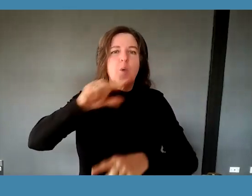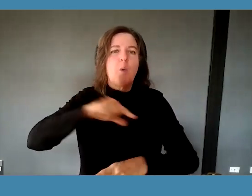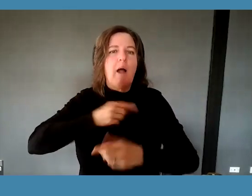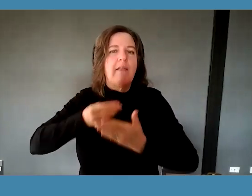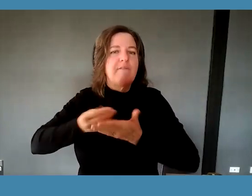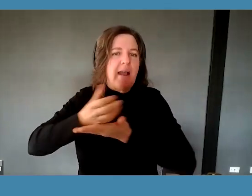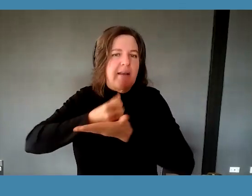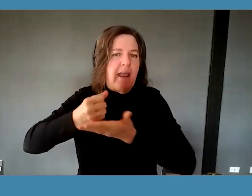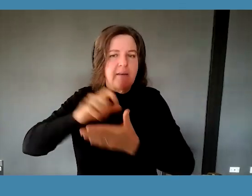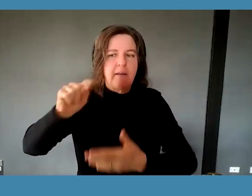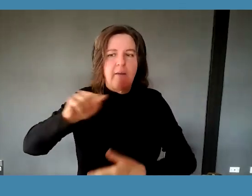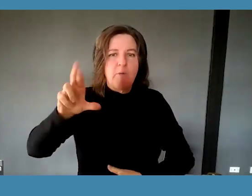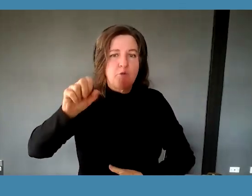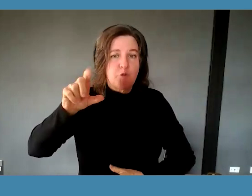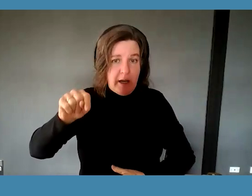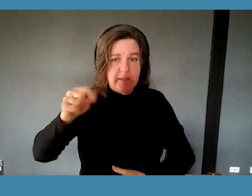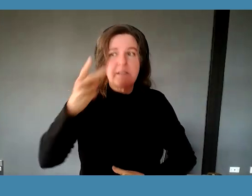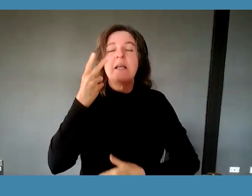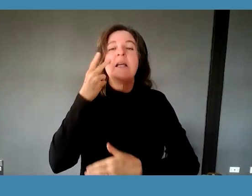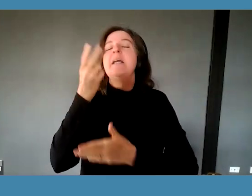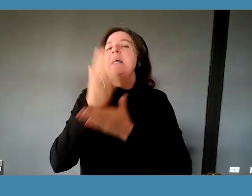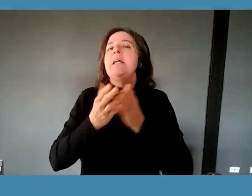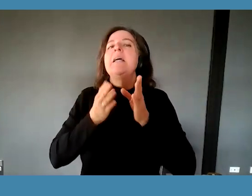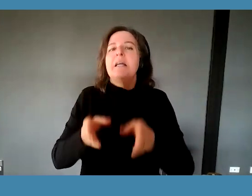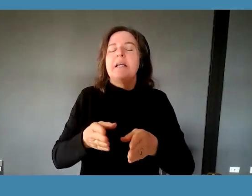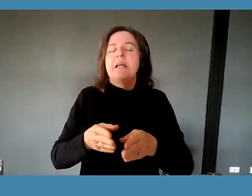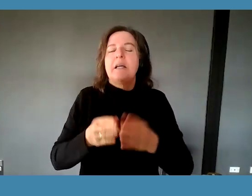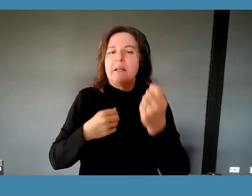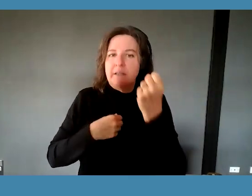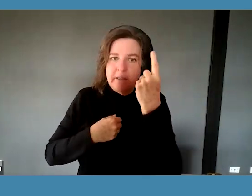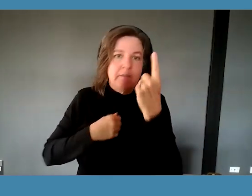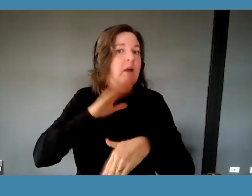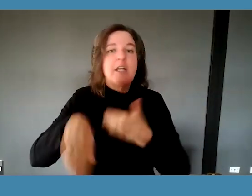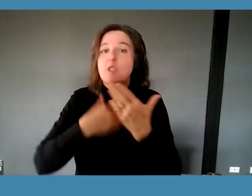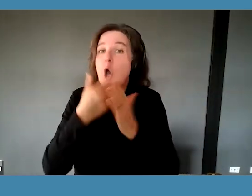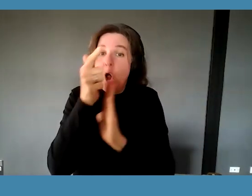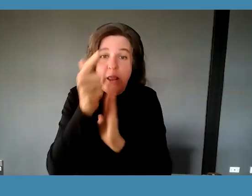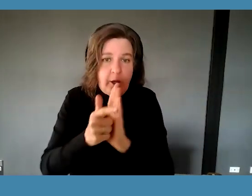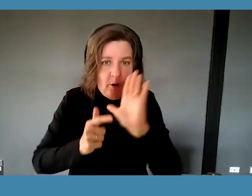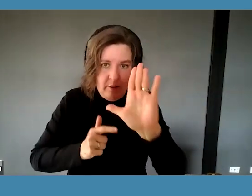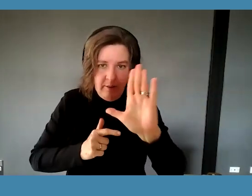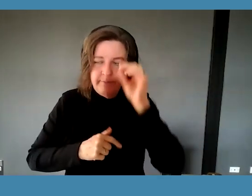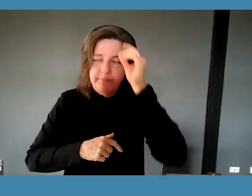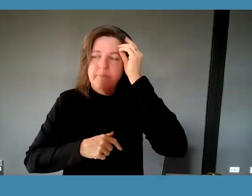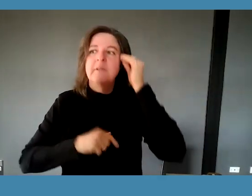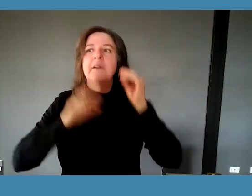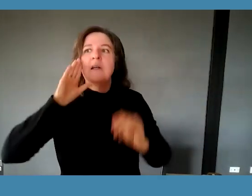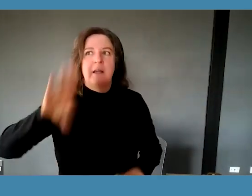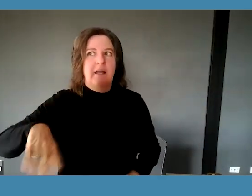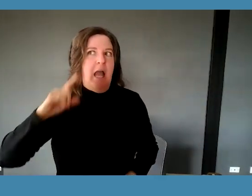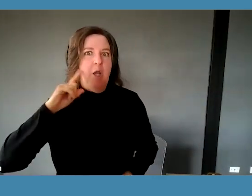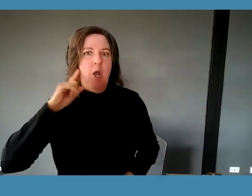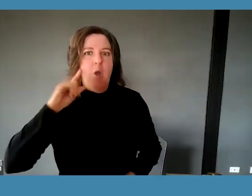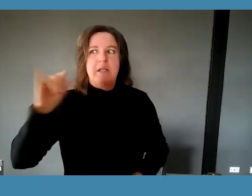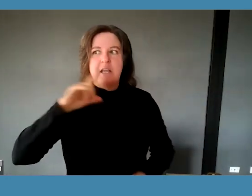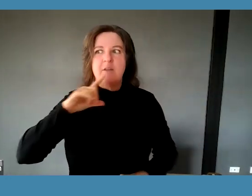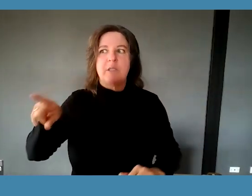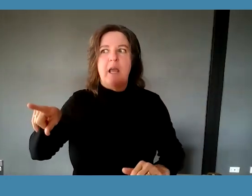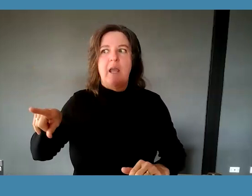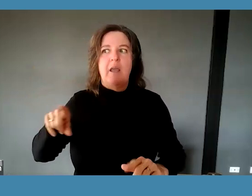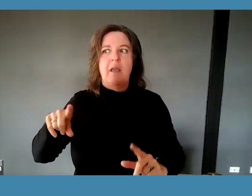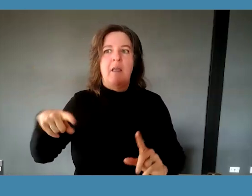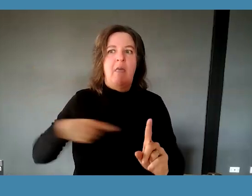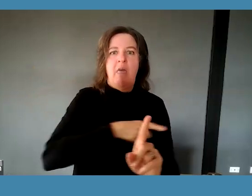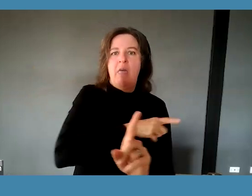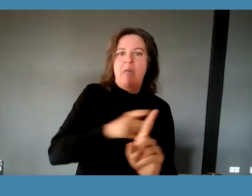where you can, and all of this is legal. I know it sounds like it's, getting around the rules, but